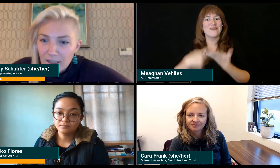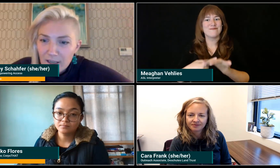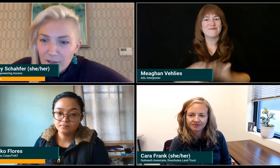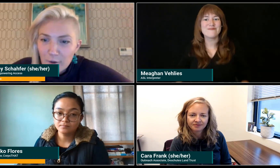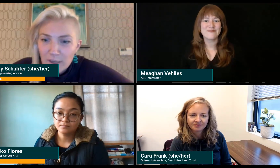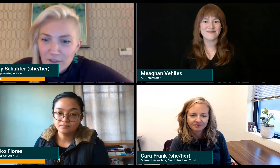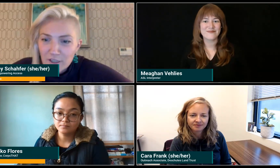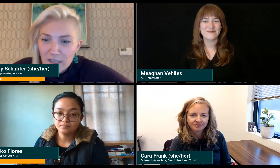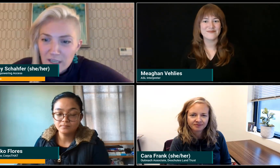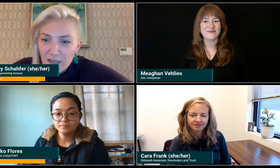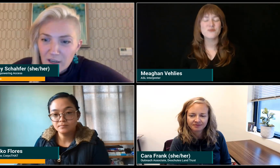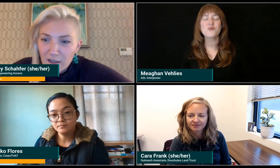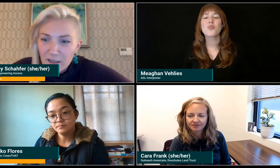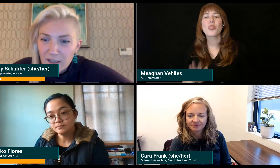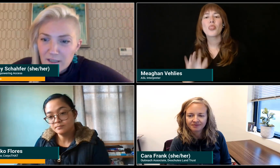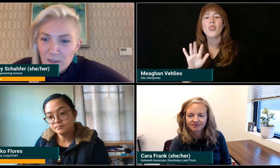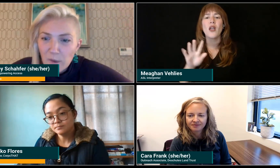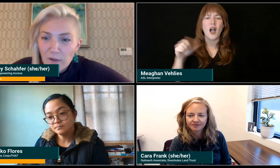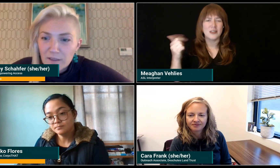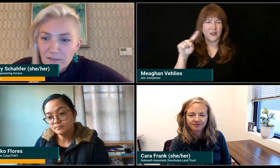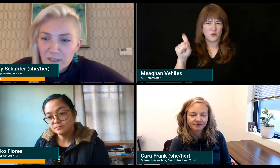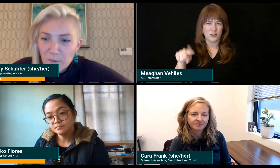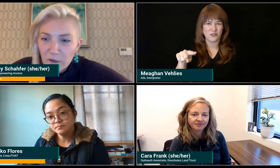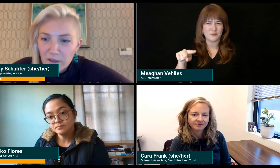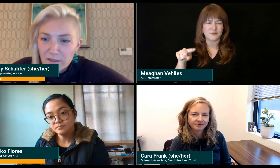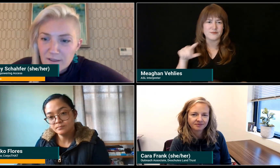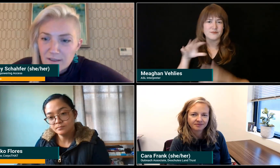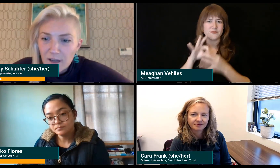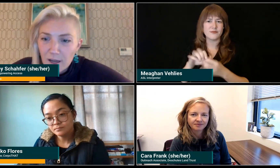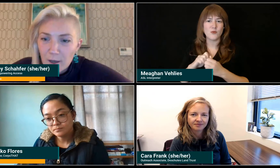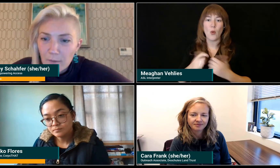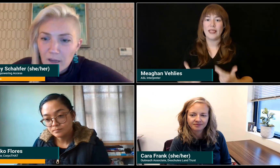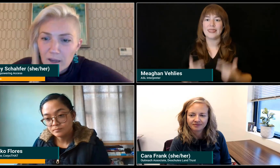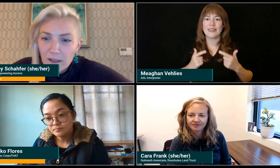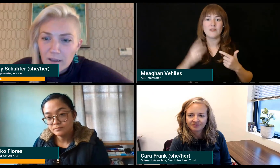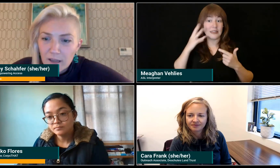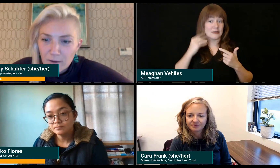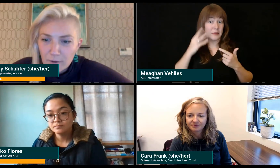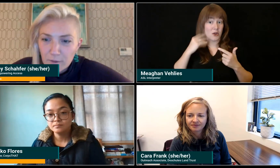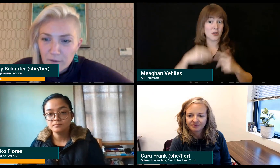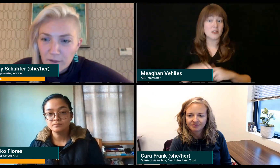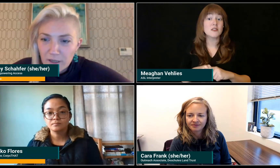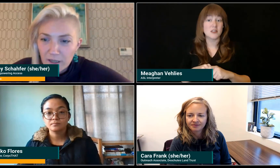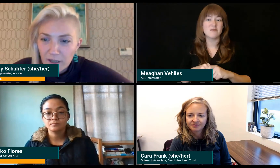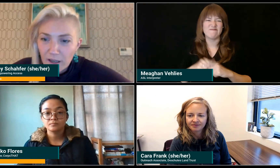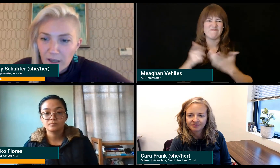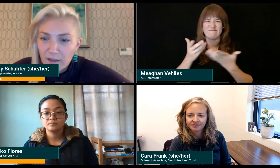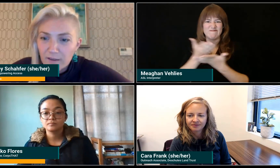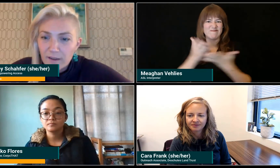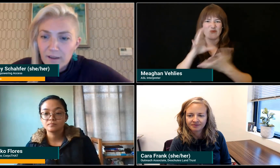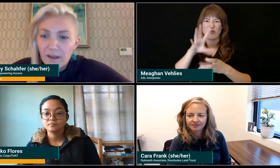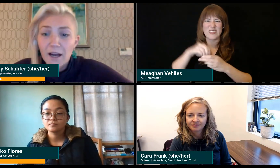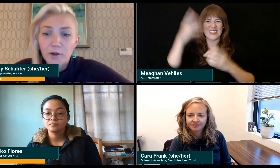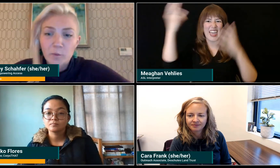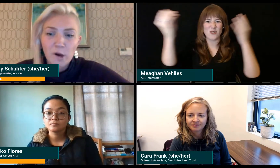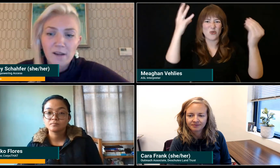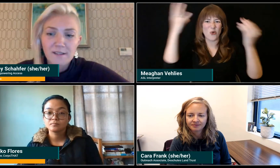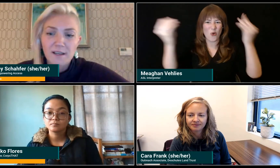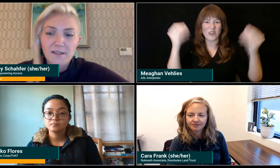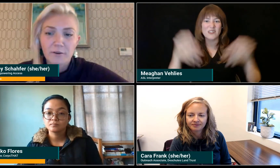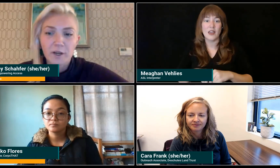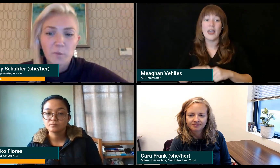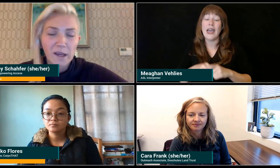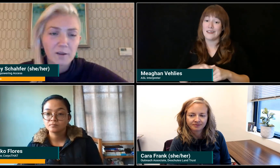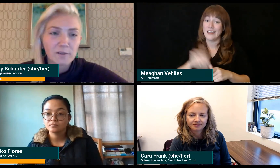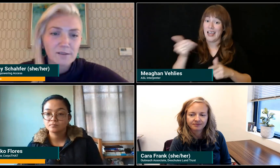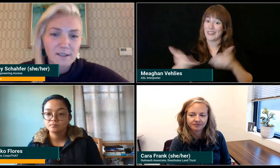I think another question in here is about lived experience in the outdoor community and the hiring